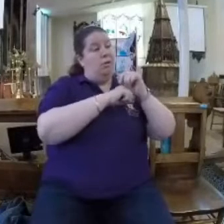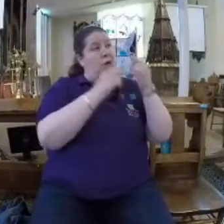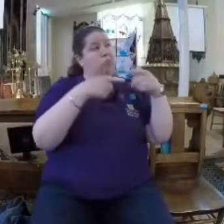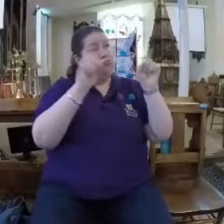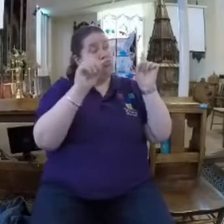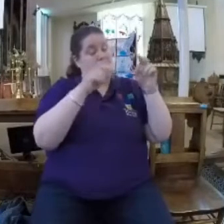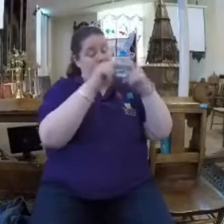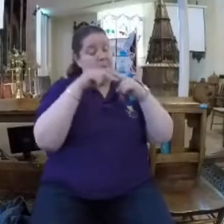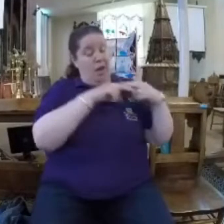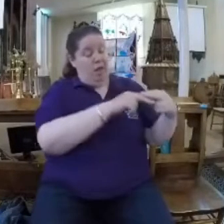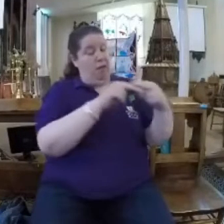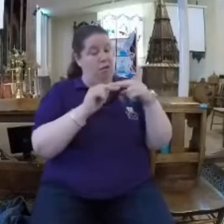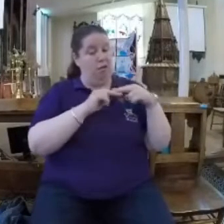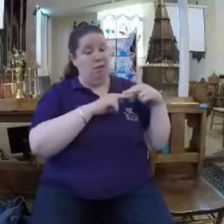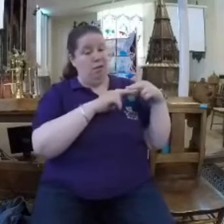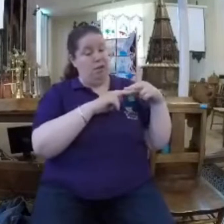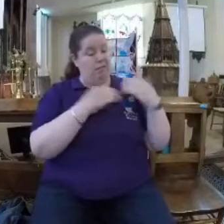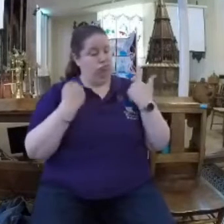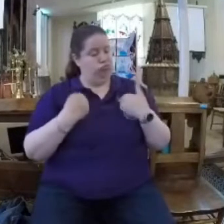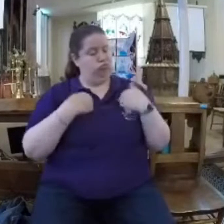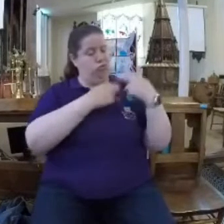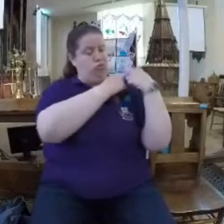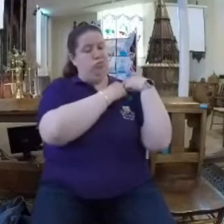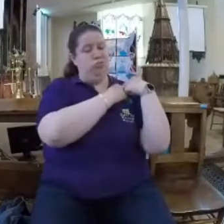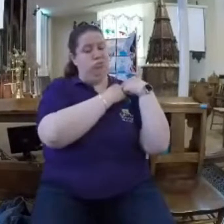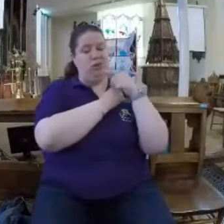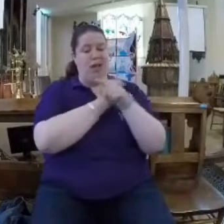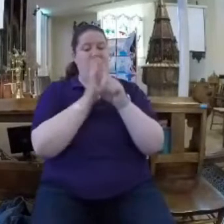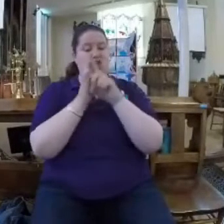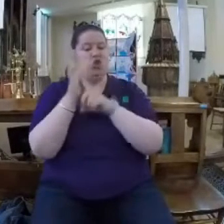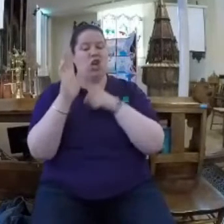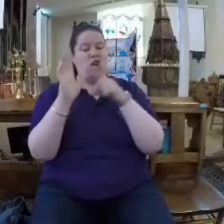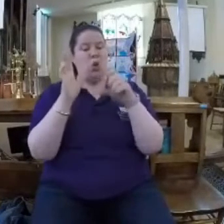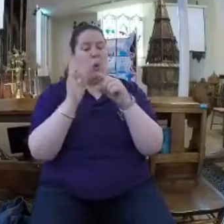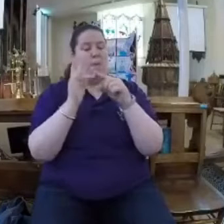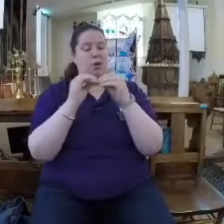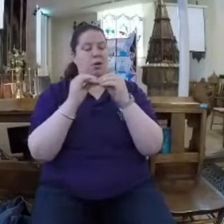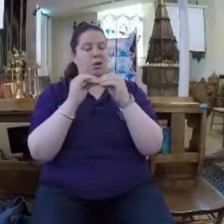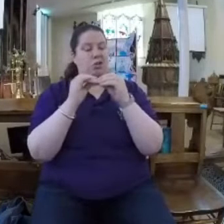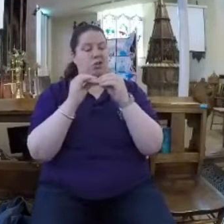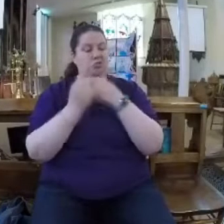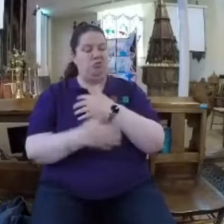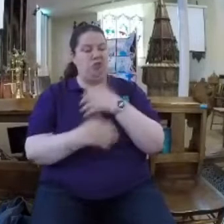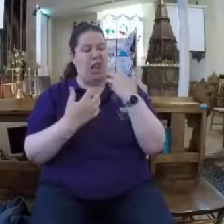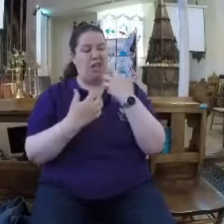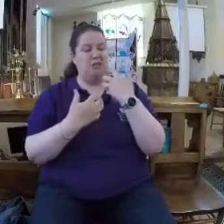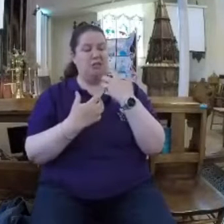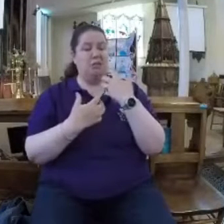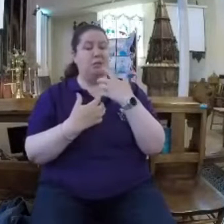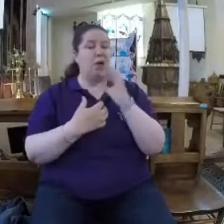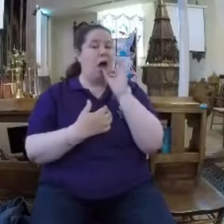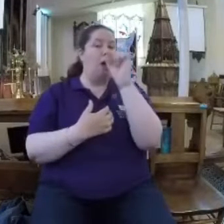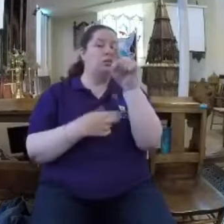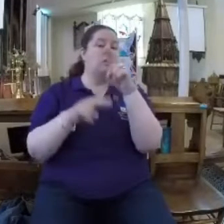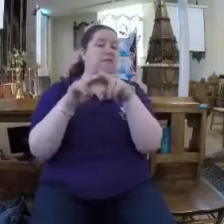and all of the responsibility. Jacob is jealous, and he tricks his elderly father, Isaac, into